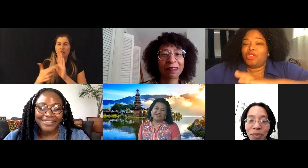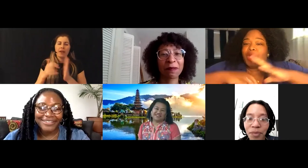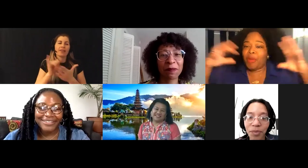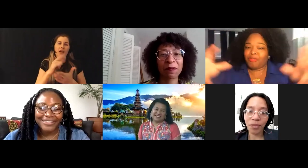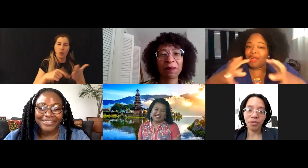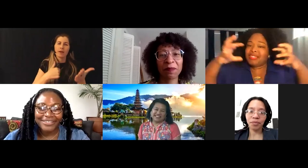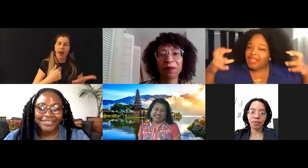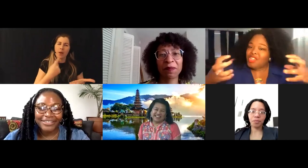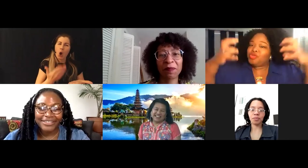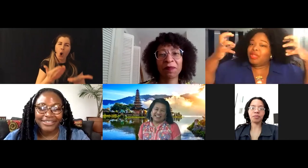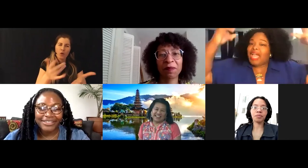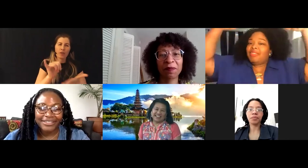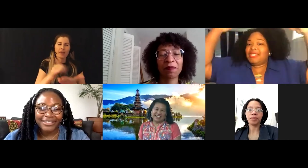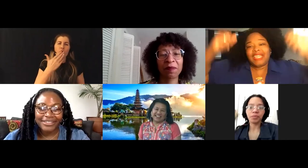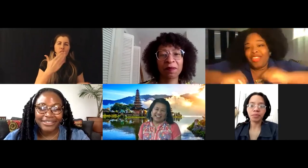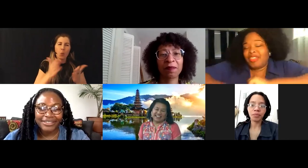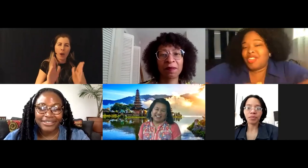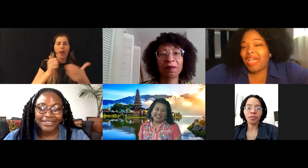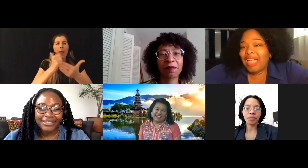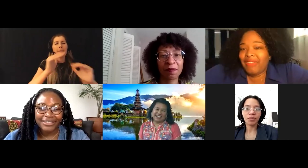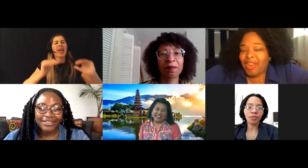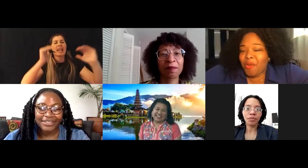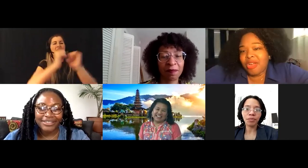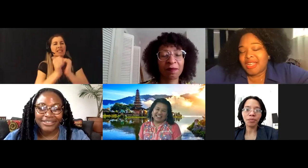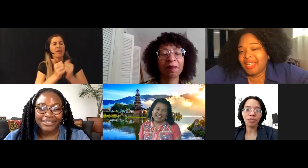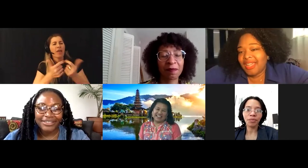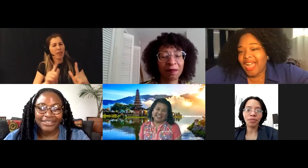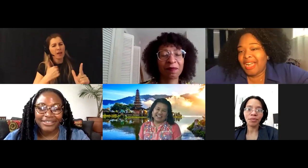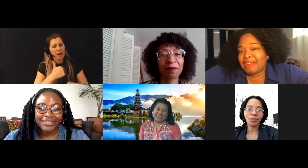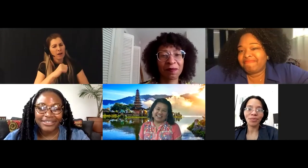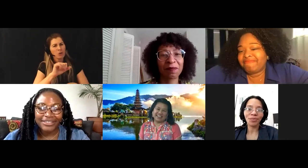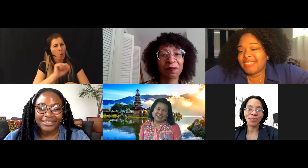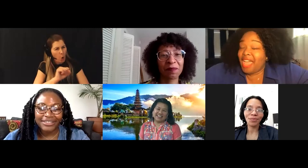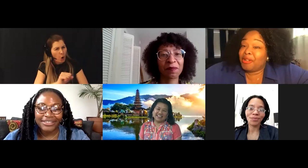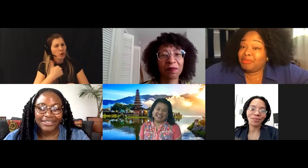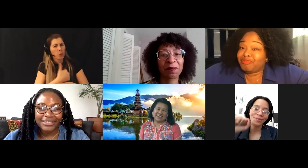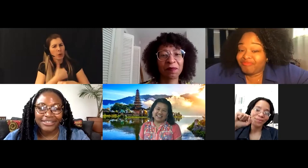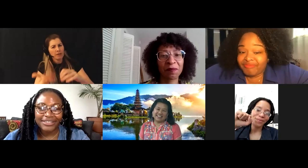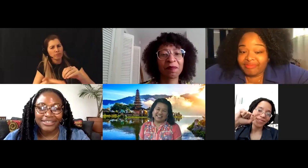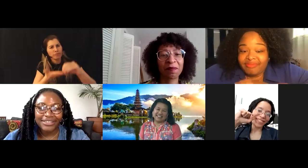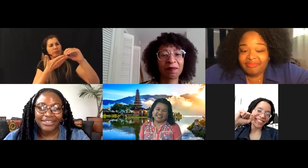say is a great way for us to just really elevate together. Let's all elevate our work together.